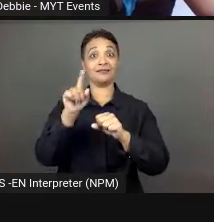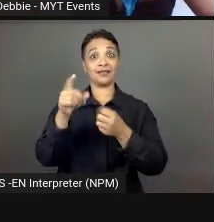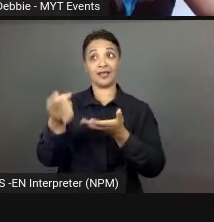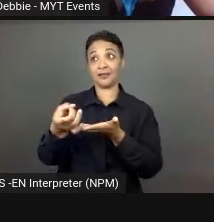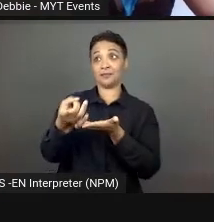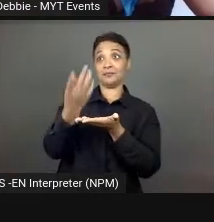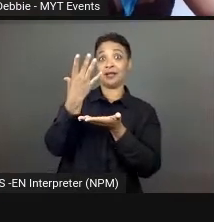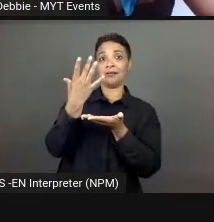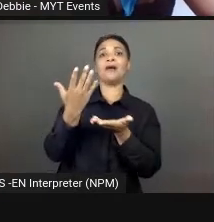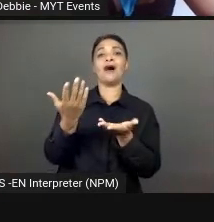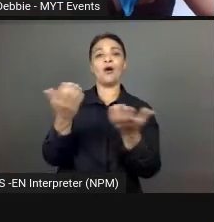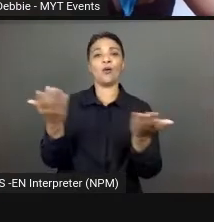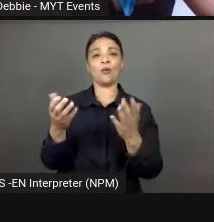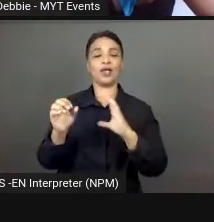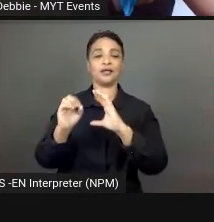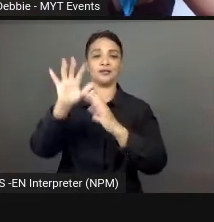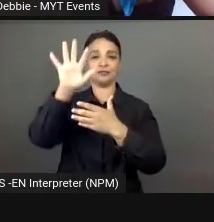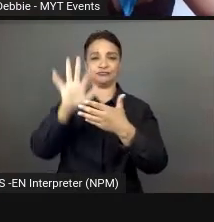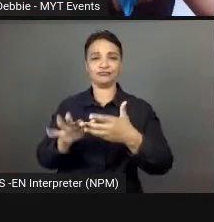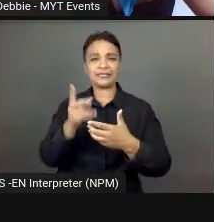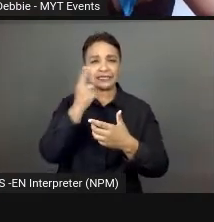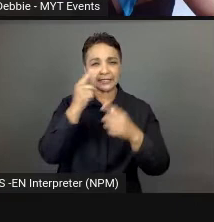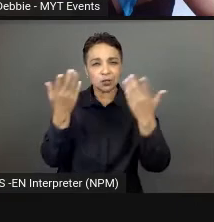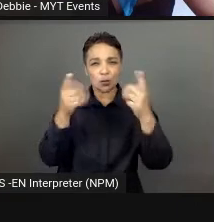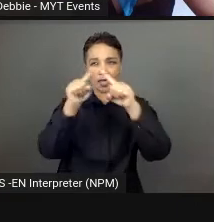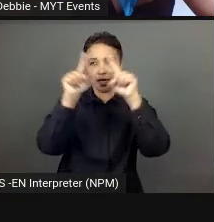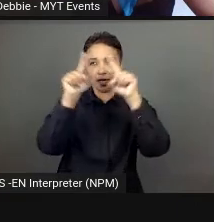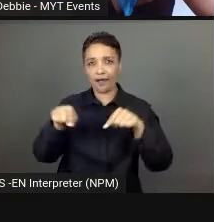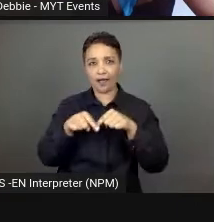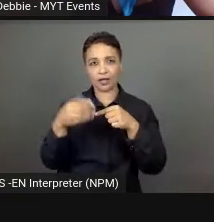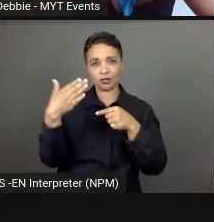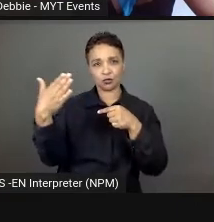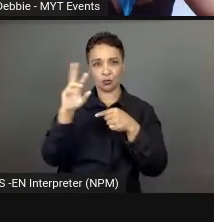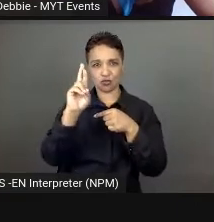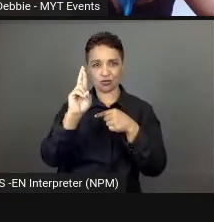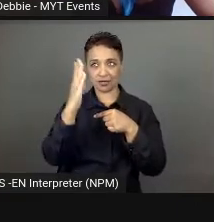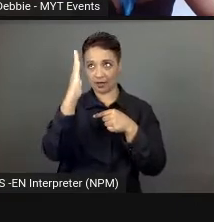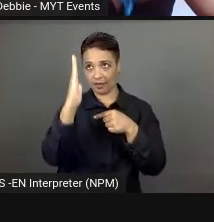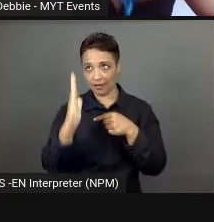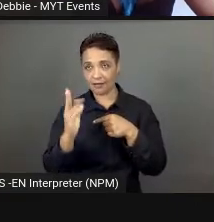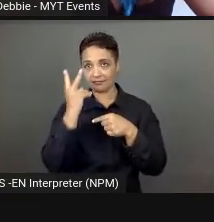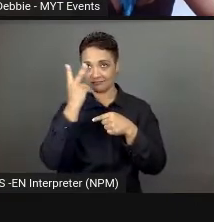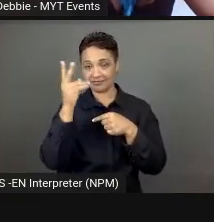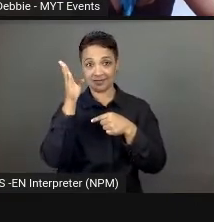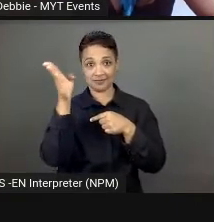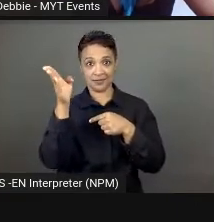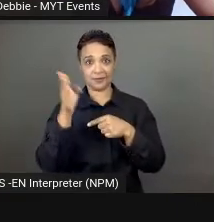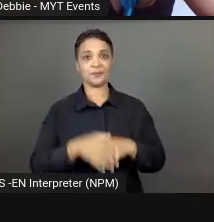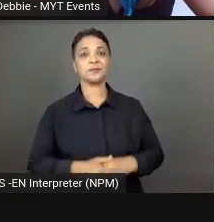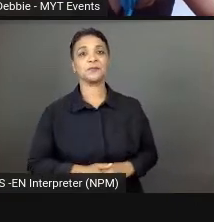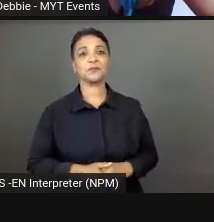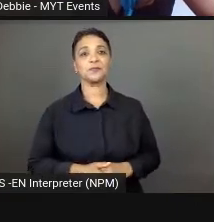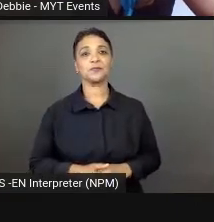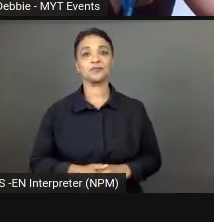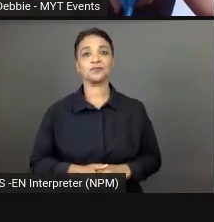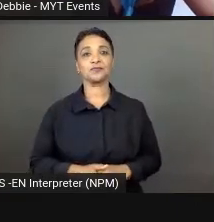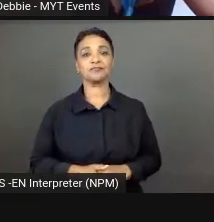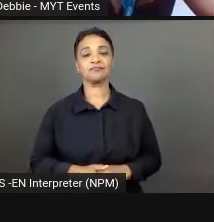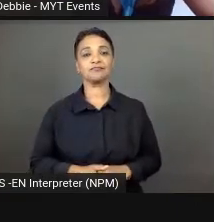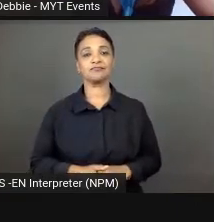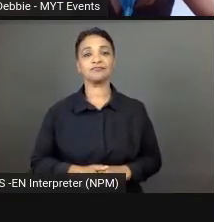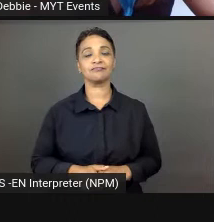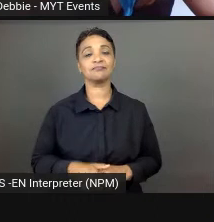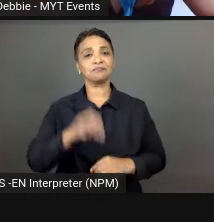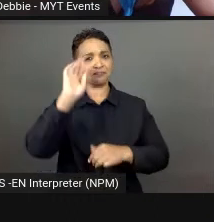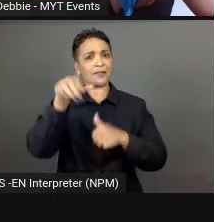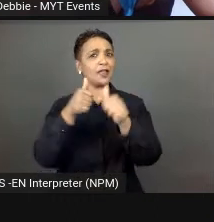paper aeroplane, which is just at the top of that chat box in the top right-hand corner. And you can also follow all of our speakers on social media